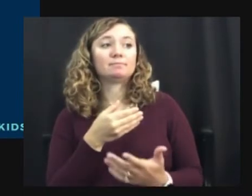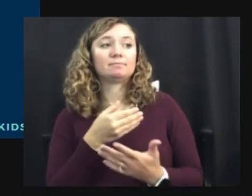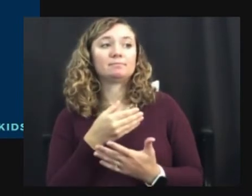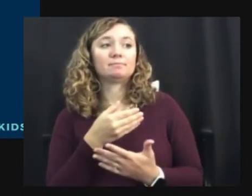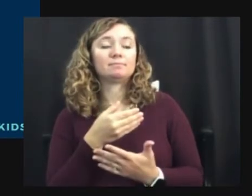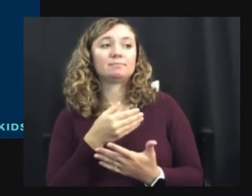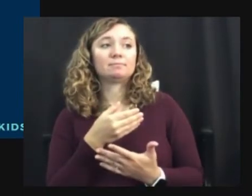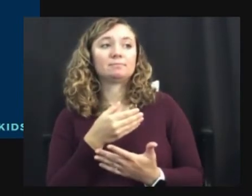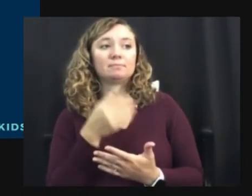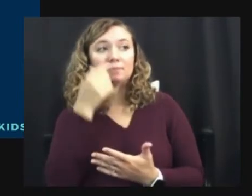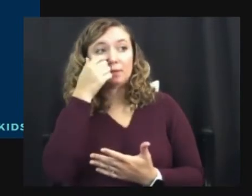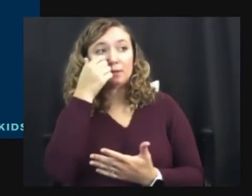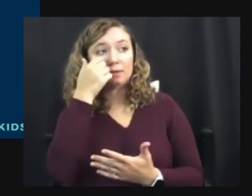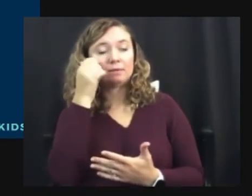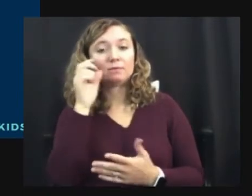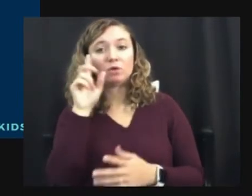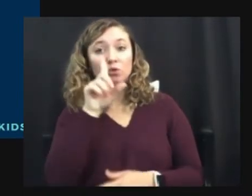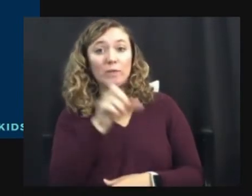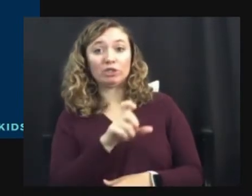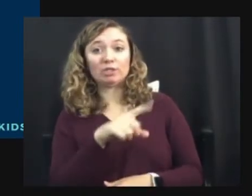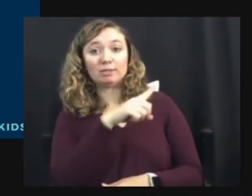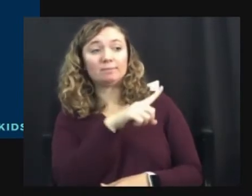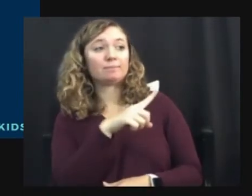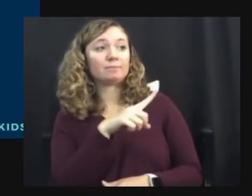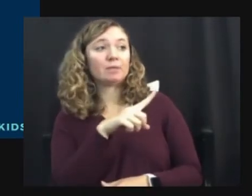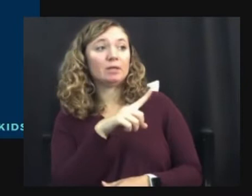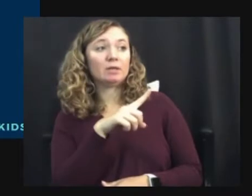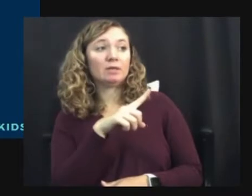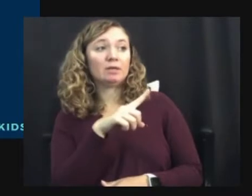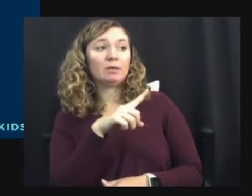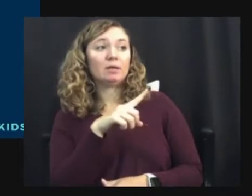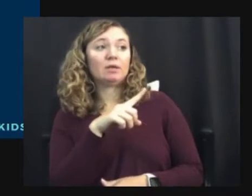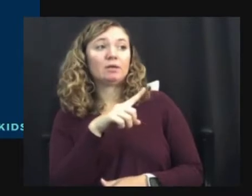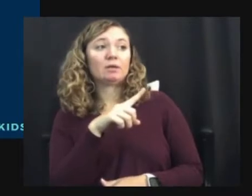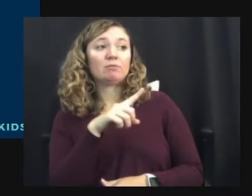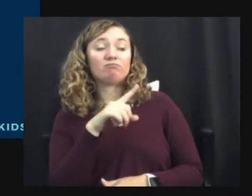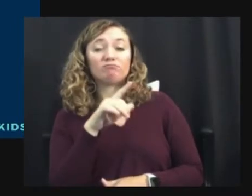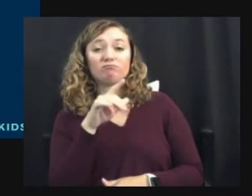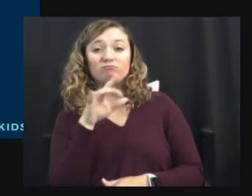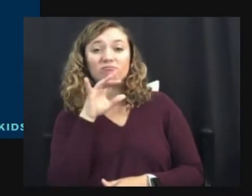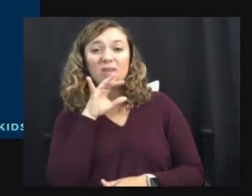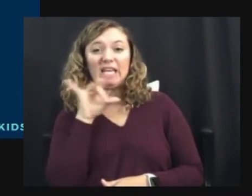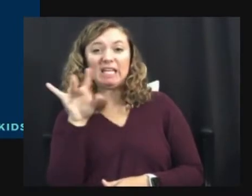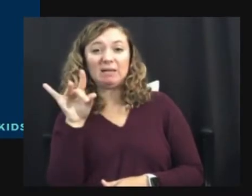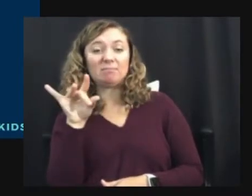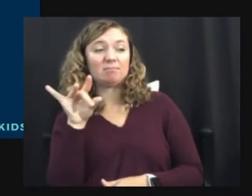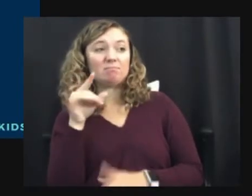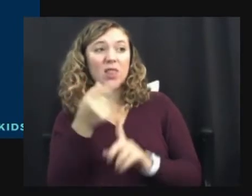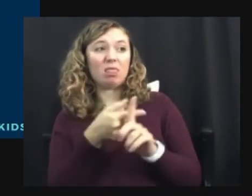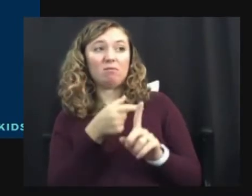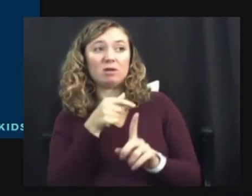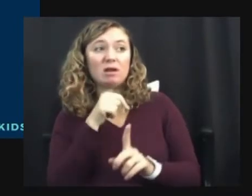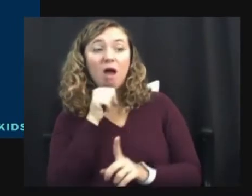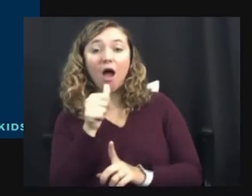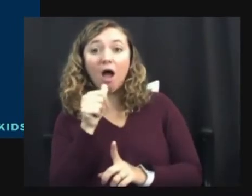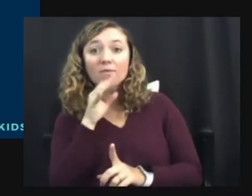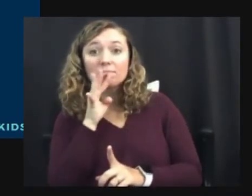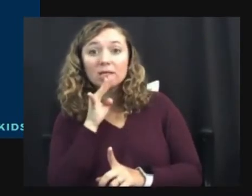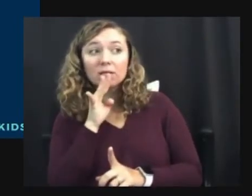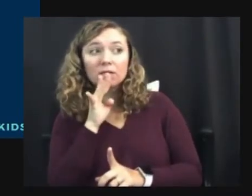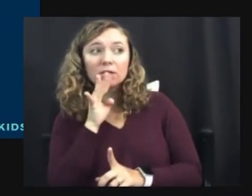does your 18-month-old not speak? They're going to be referred to intensive speech and